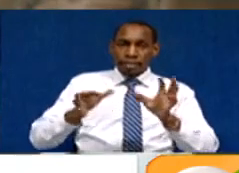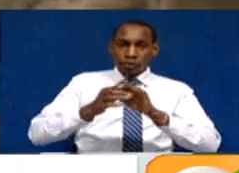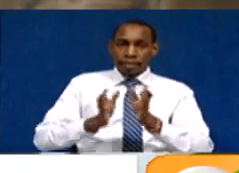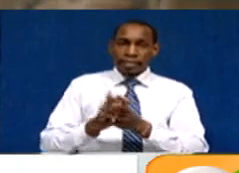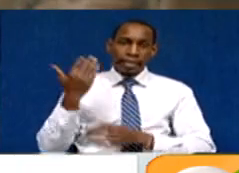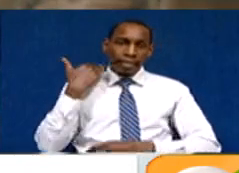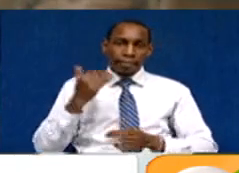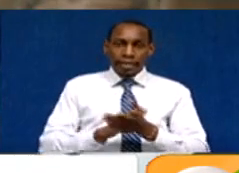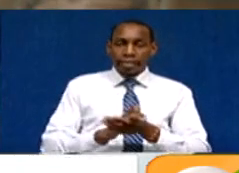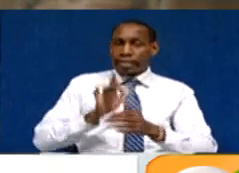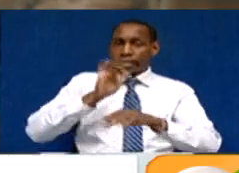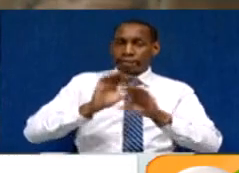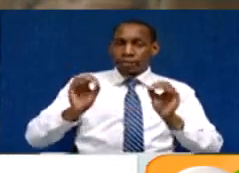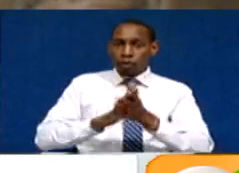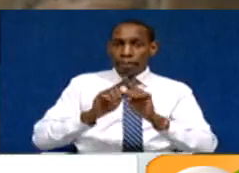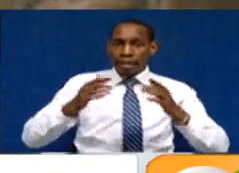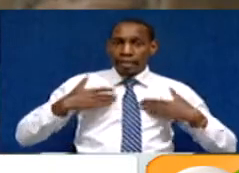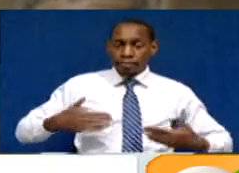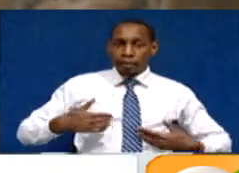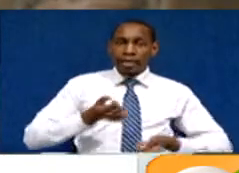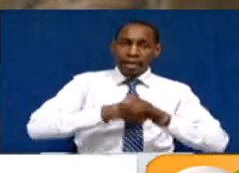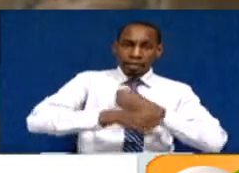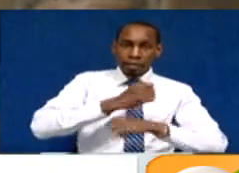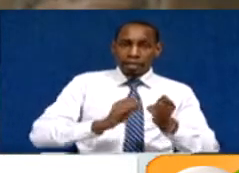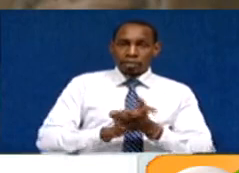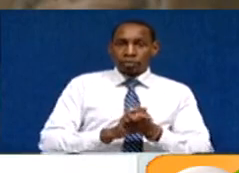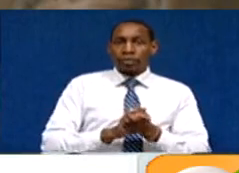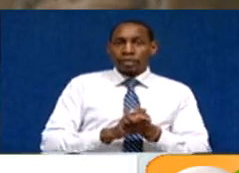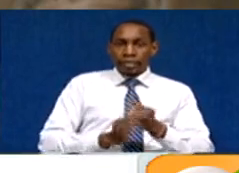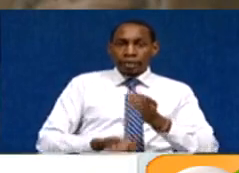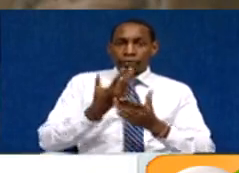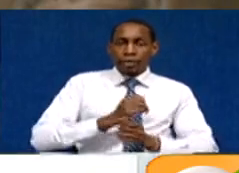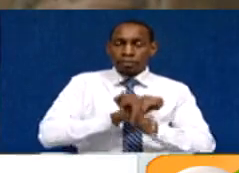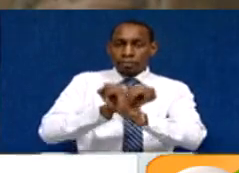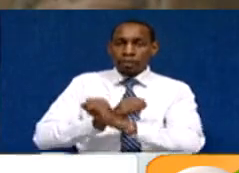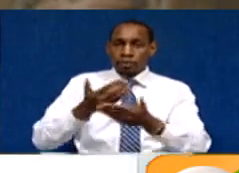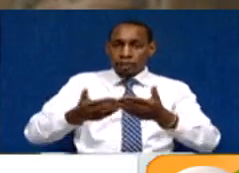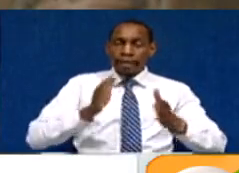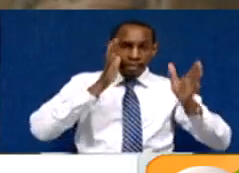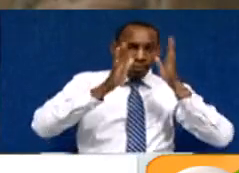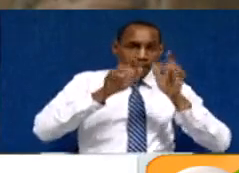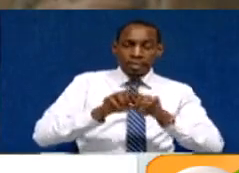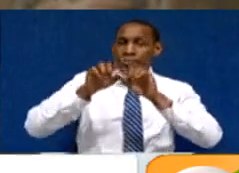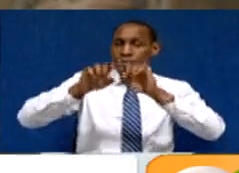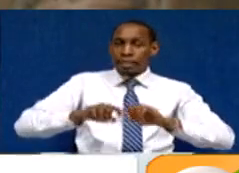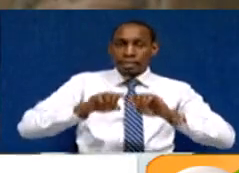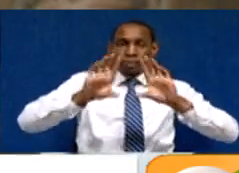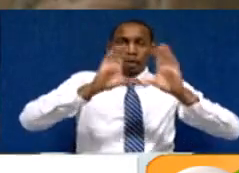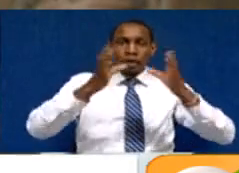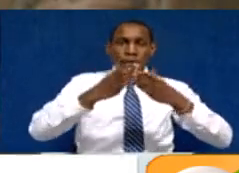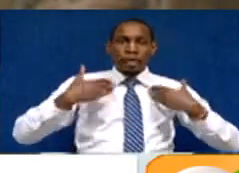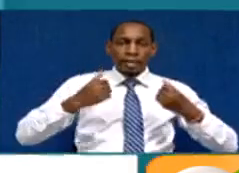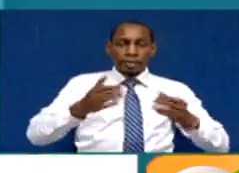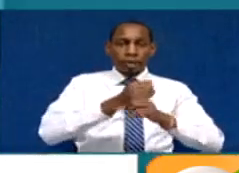is not so much the source of infection, but the body reacting to something called an antigen. We welcome innovation, and we will depend on the World Health